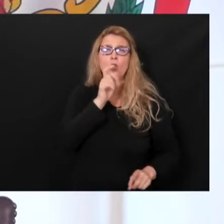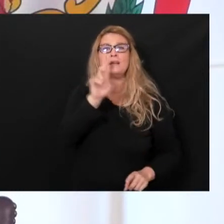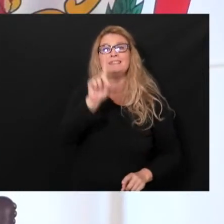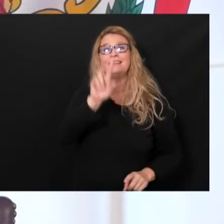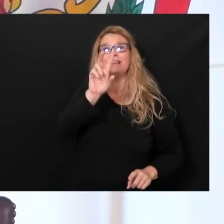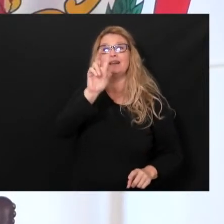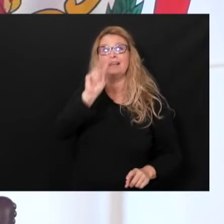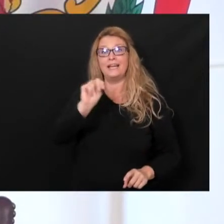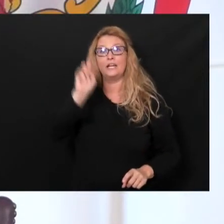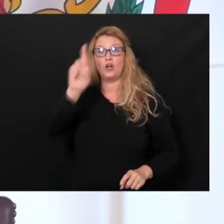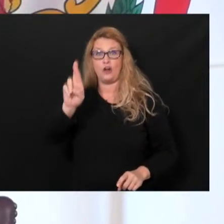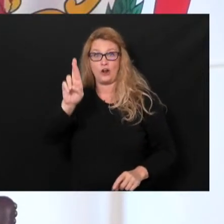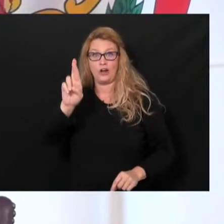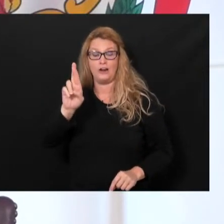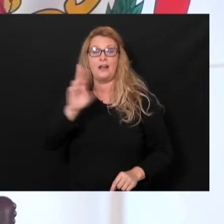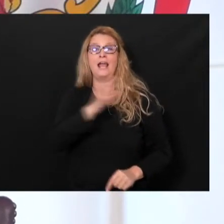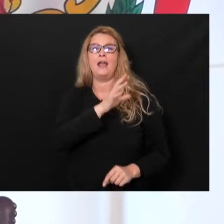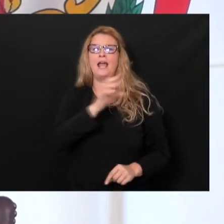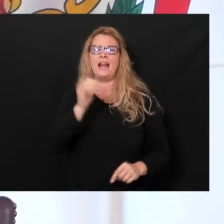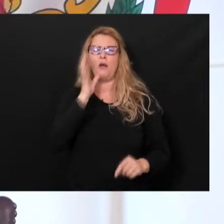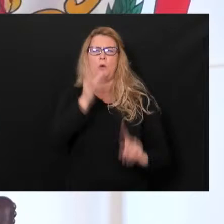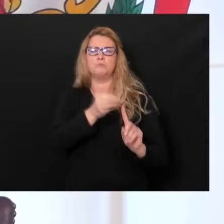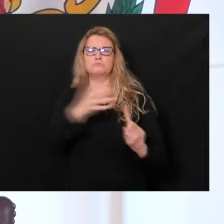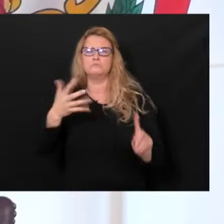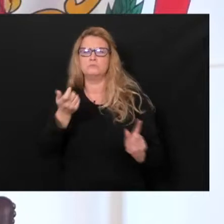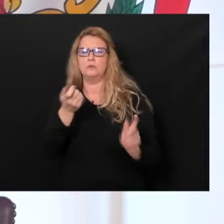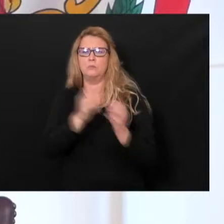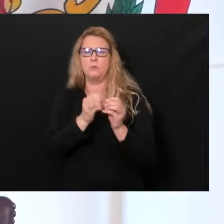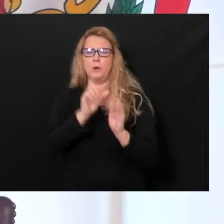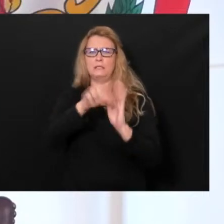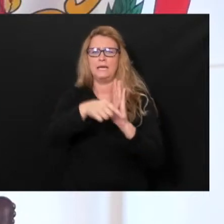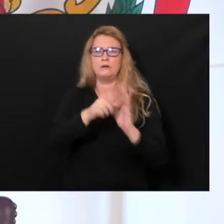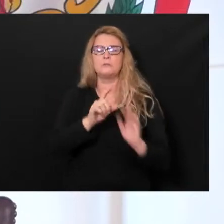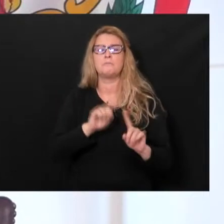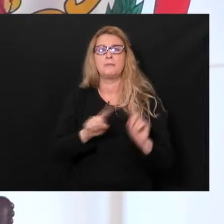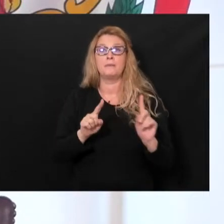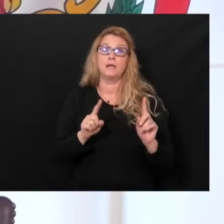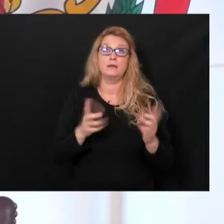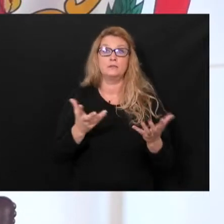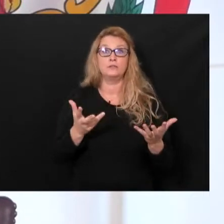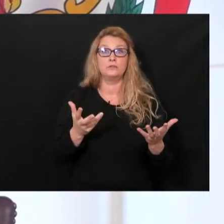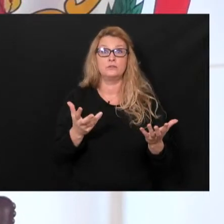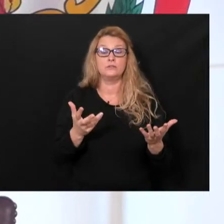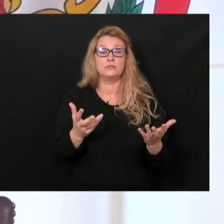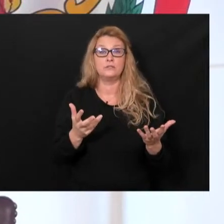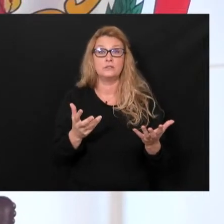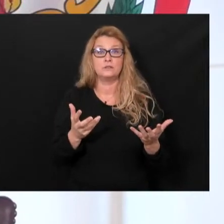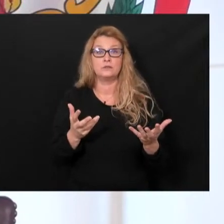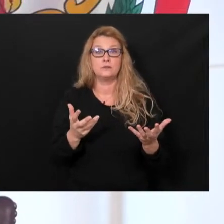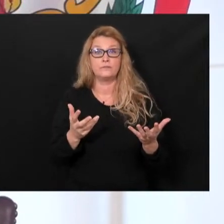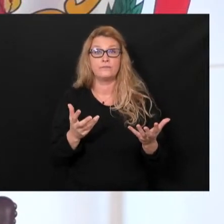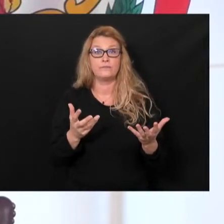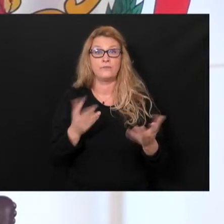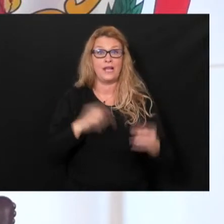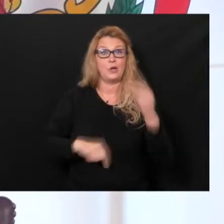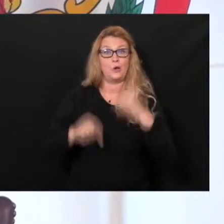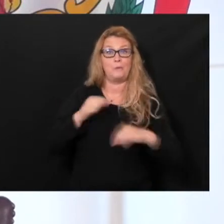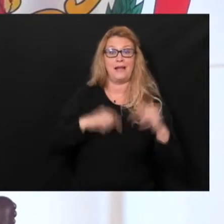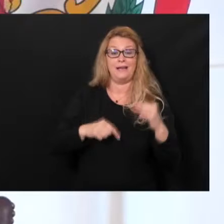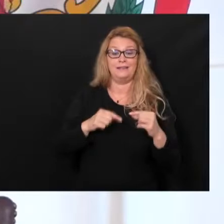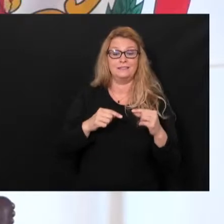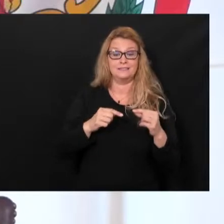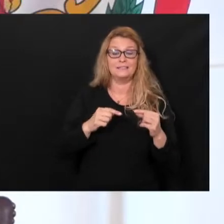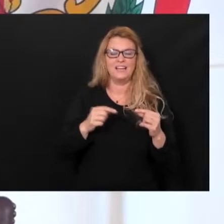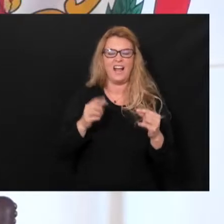I'll get into that in just a second. But you know, I'll just go back and tell you. I'll just get in